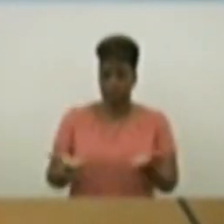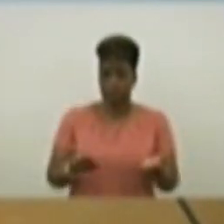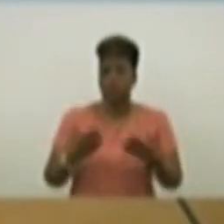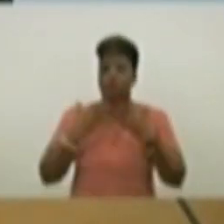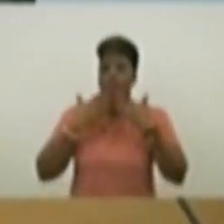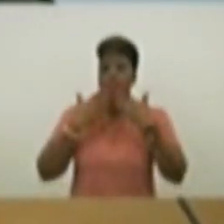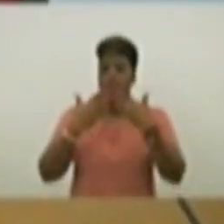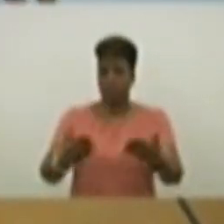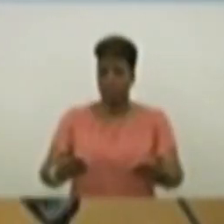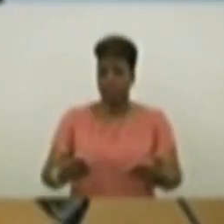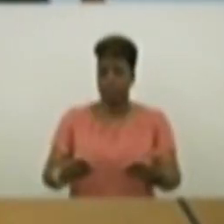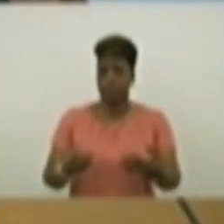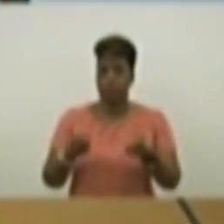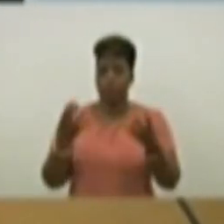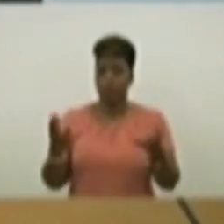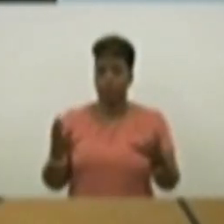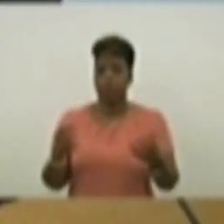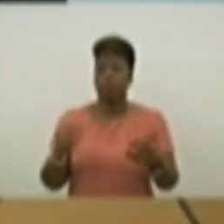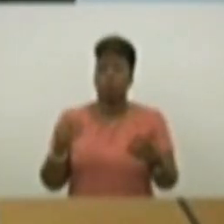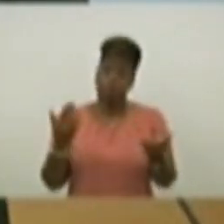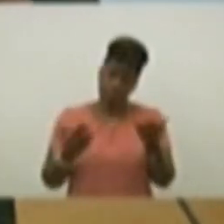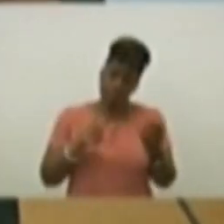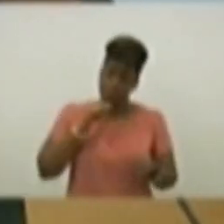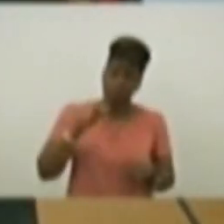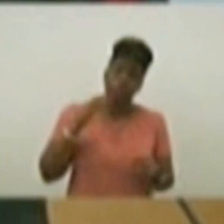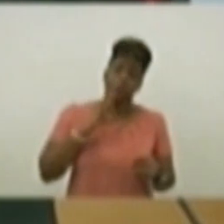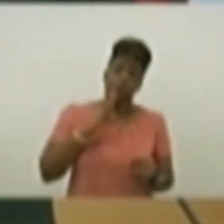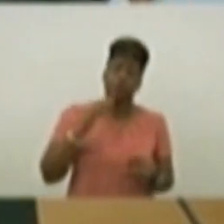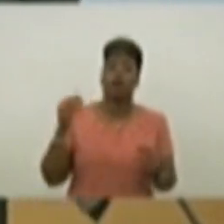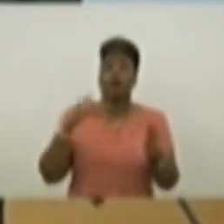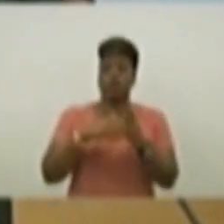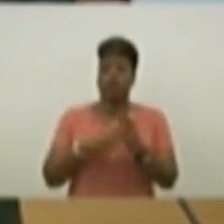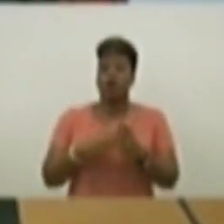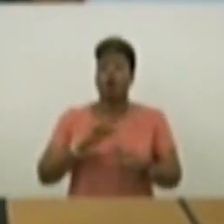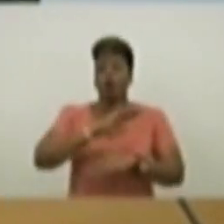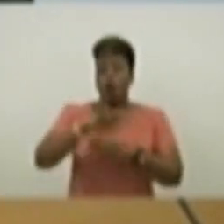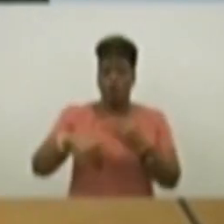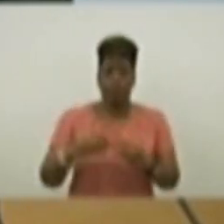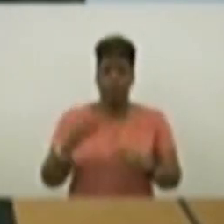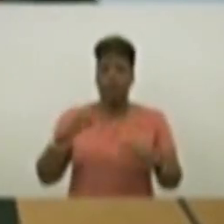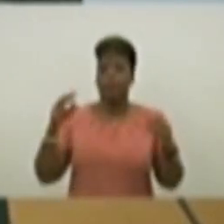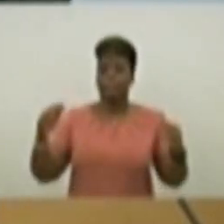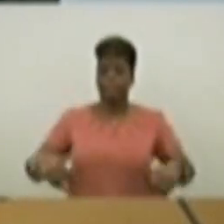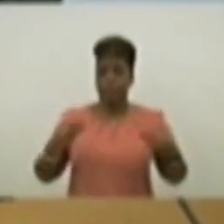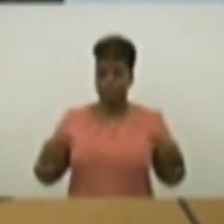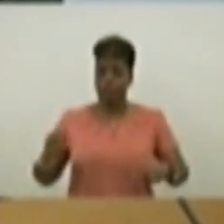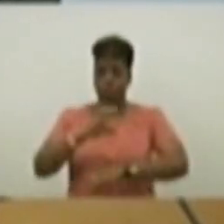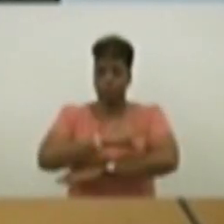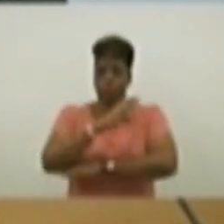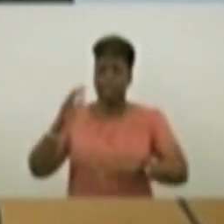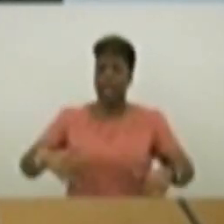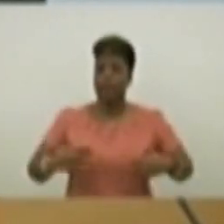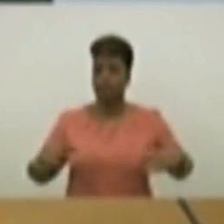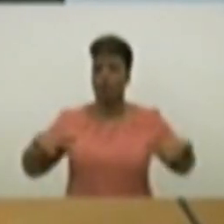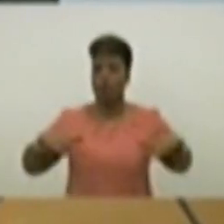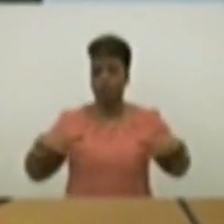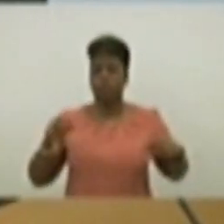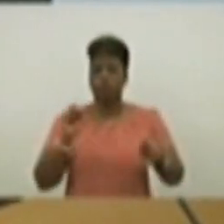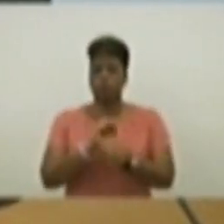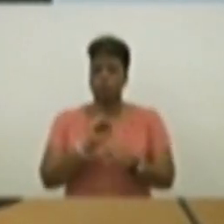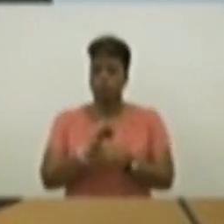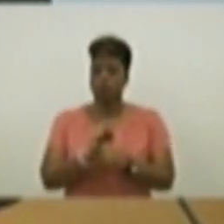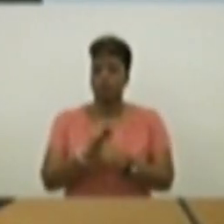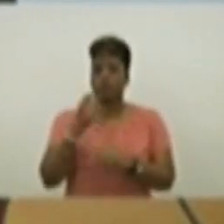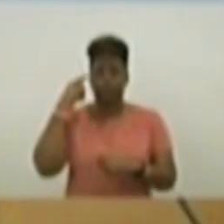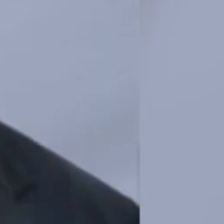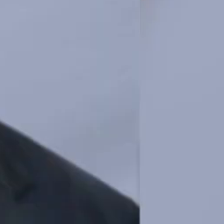was somehow not a true reflection to guide the government and unions negotiations over gratuity payments in